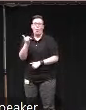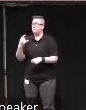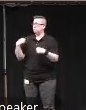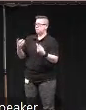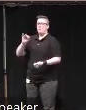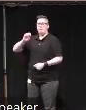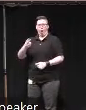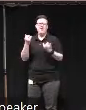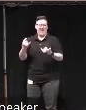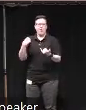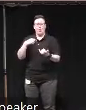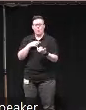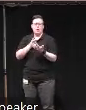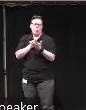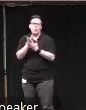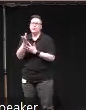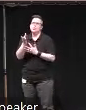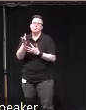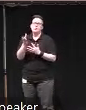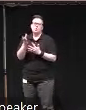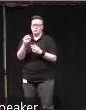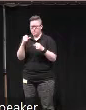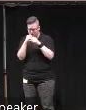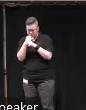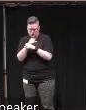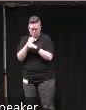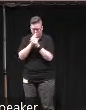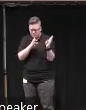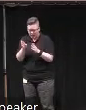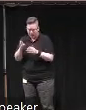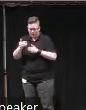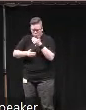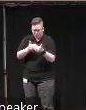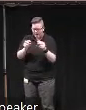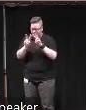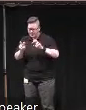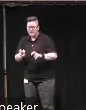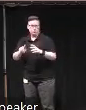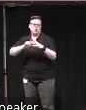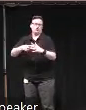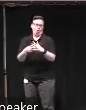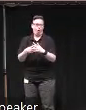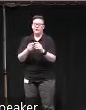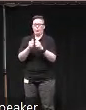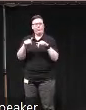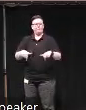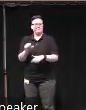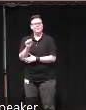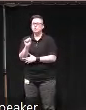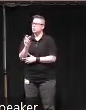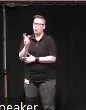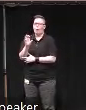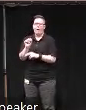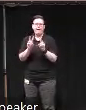March, we've been going through this strategic planning process that began with this SWOT